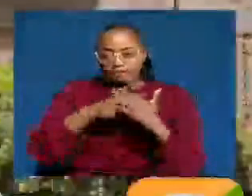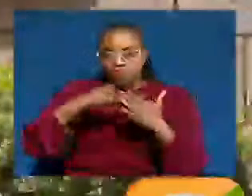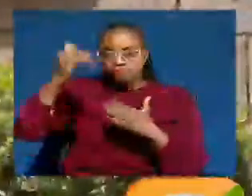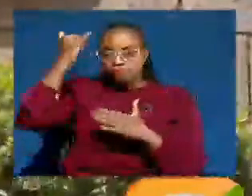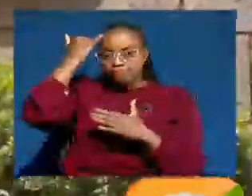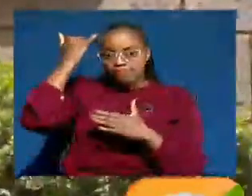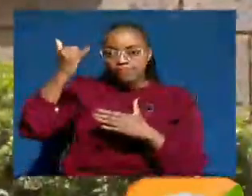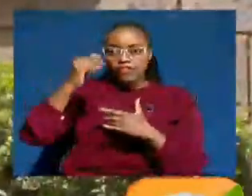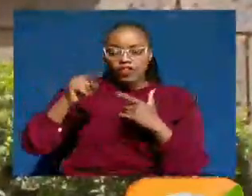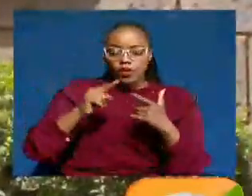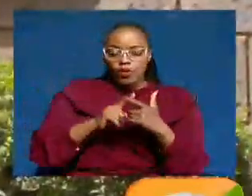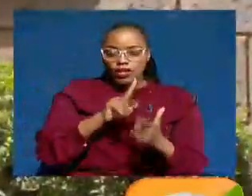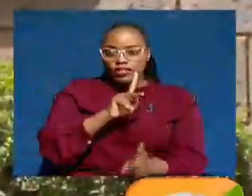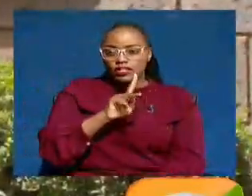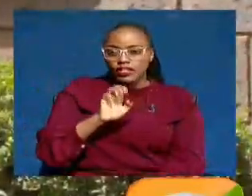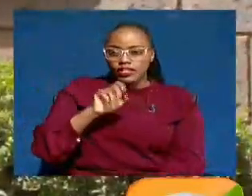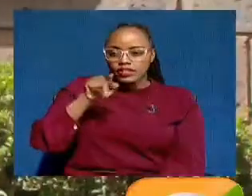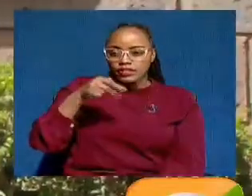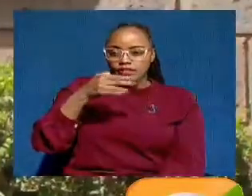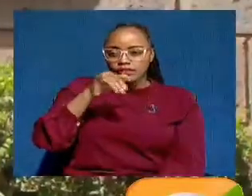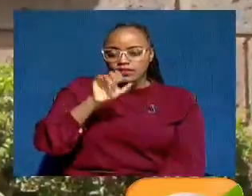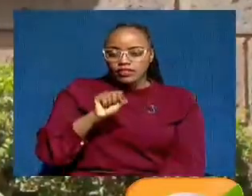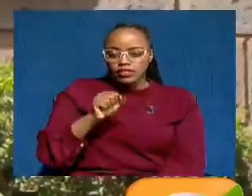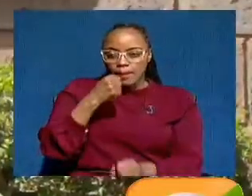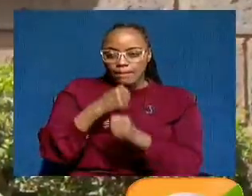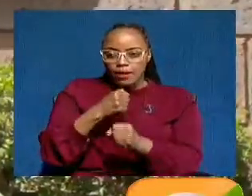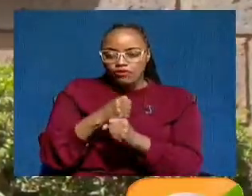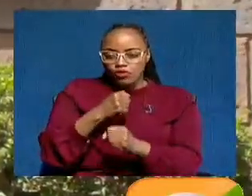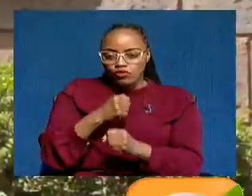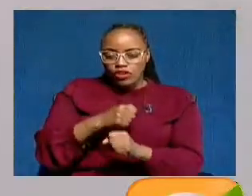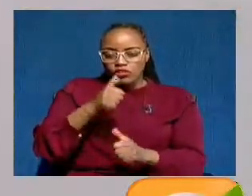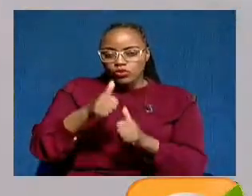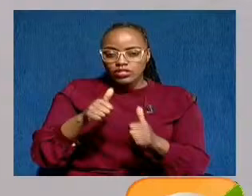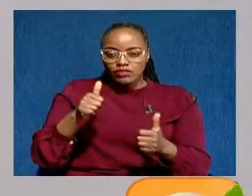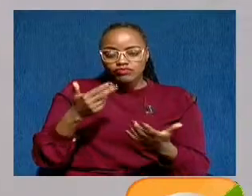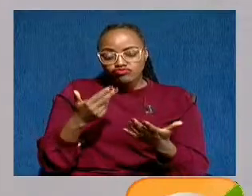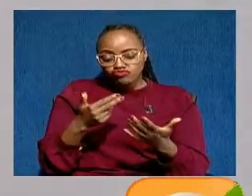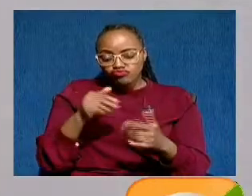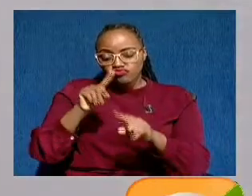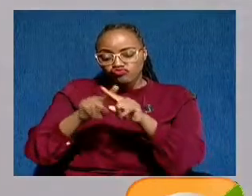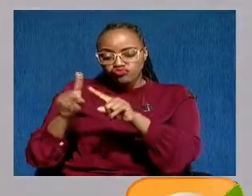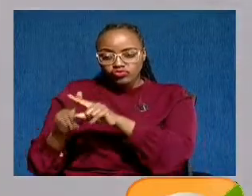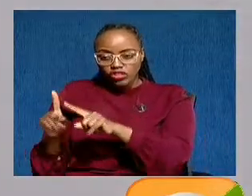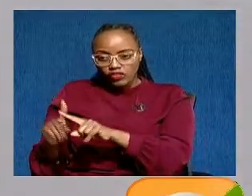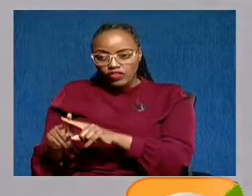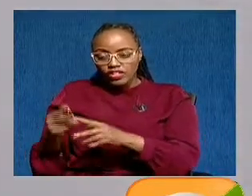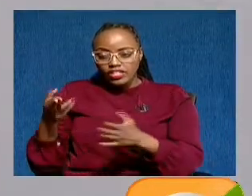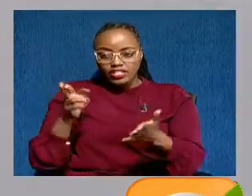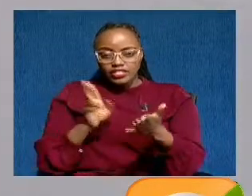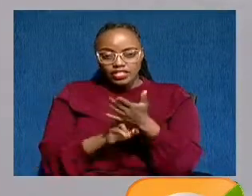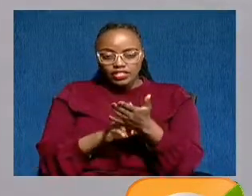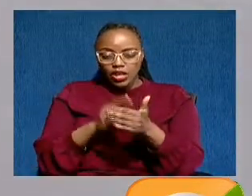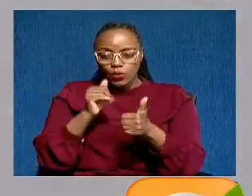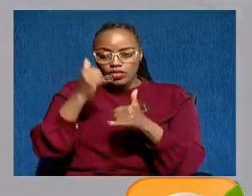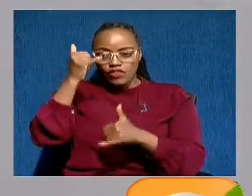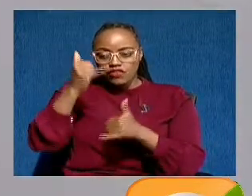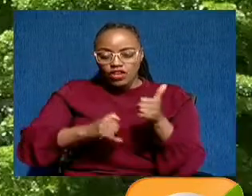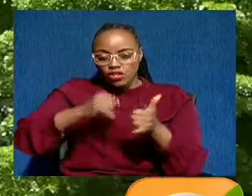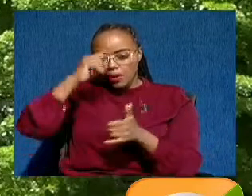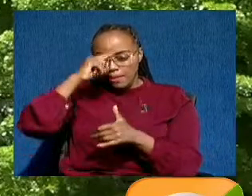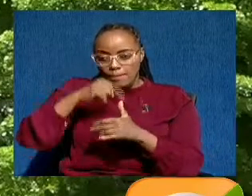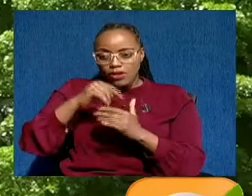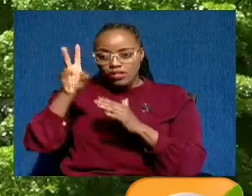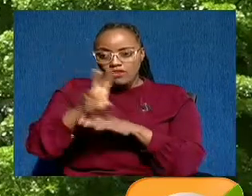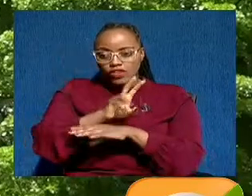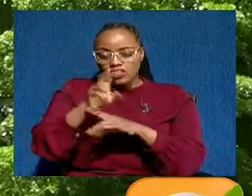aspects, while KEFIS handles performance trials, seed certification and variety registration, with final policy